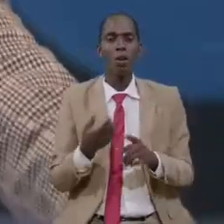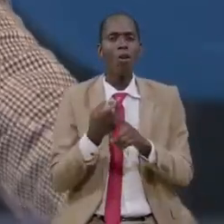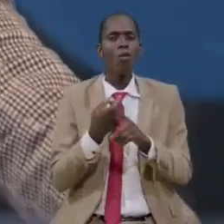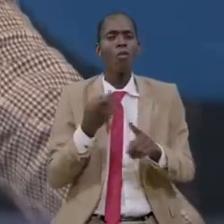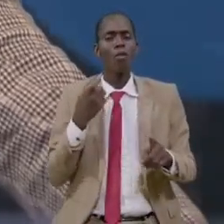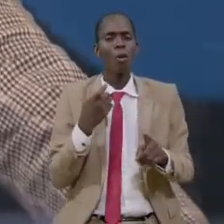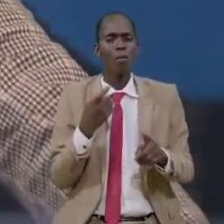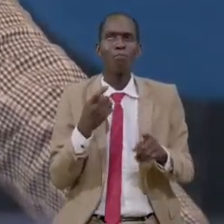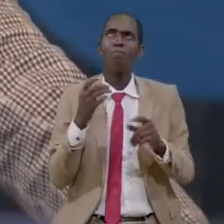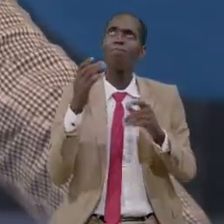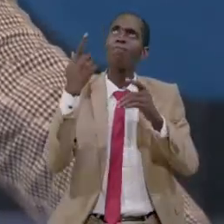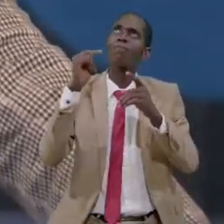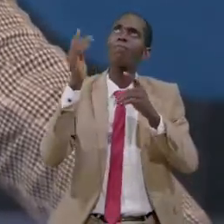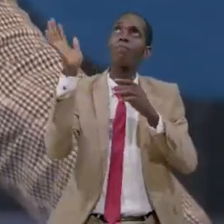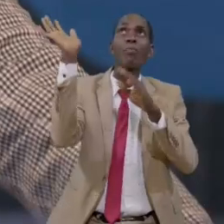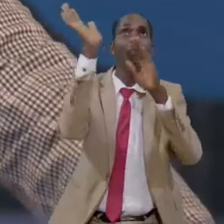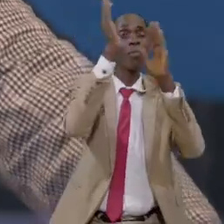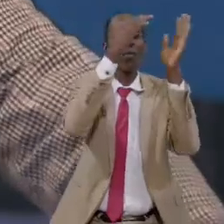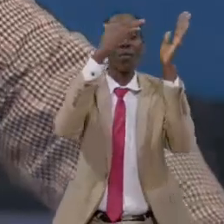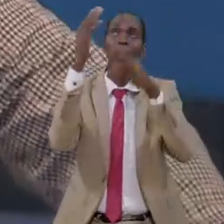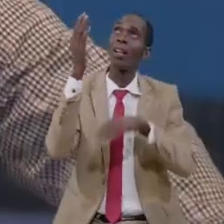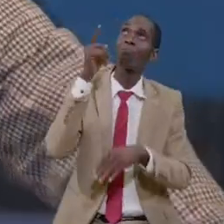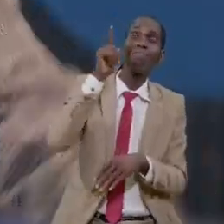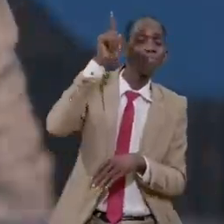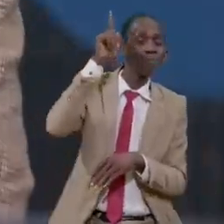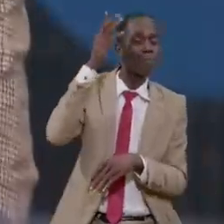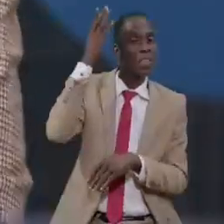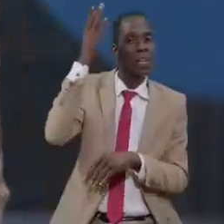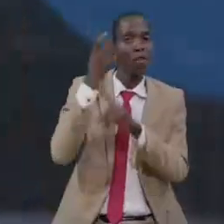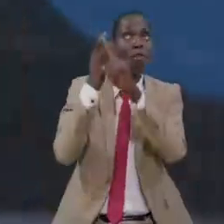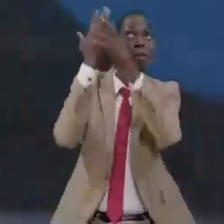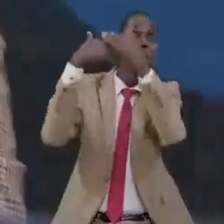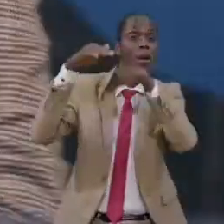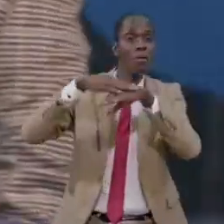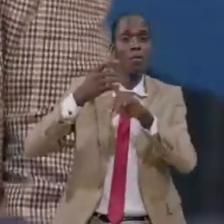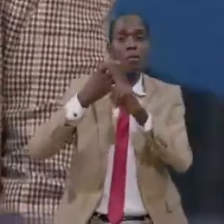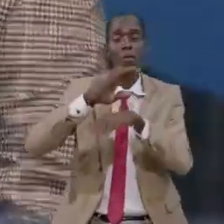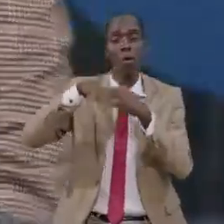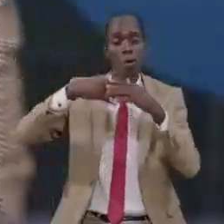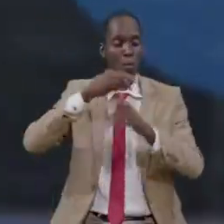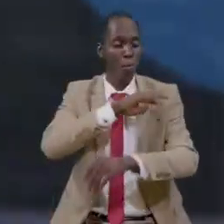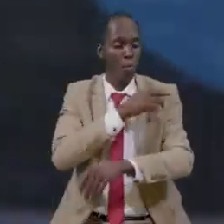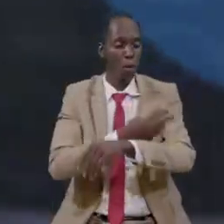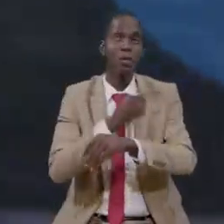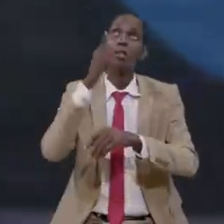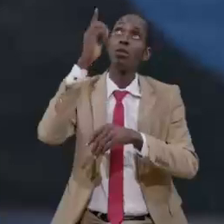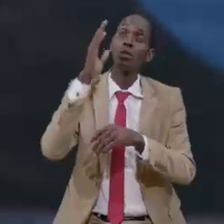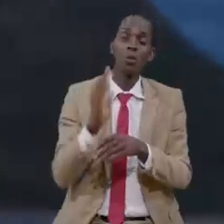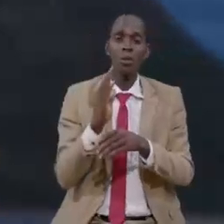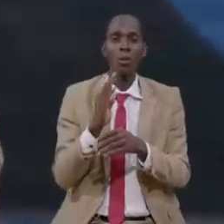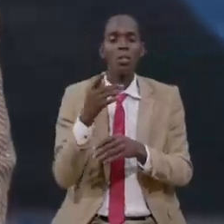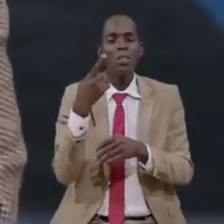sky, from heaven, from the Almighty God, the hand that is so